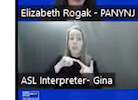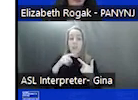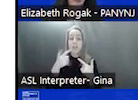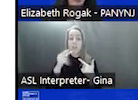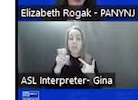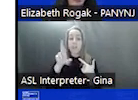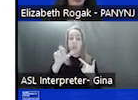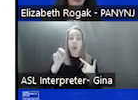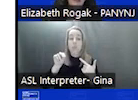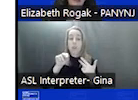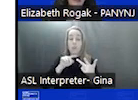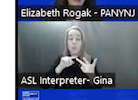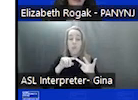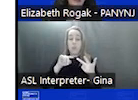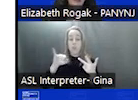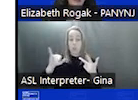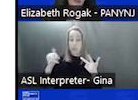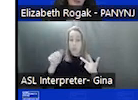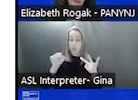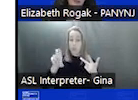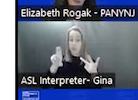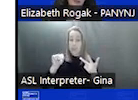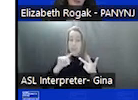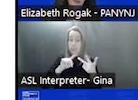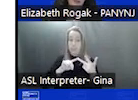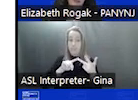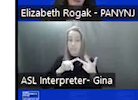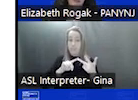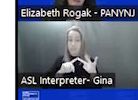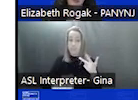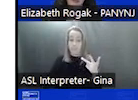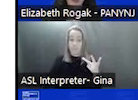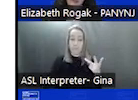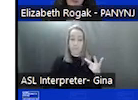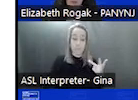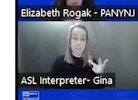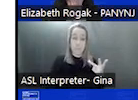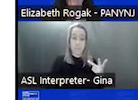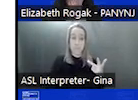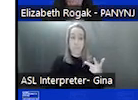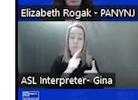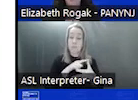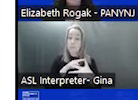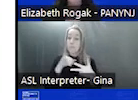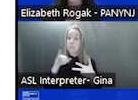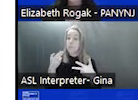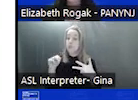Gennaro Jaramillo, and then by Jason Anthony. So is John Shea with us this